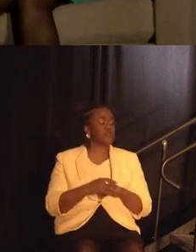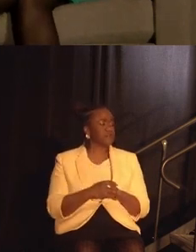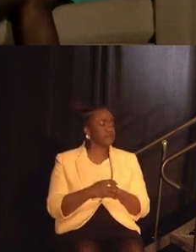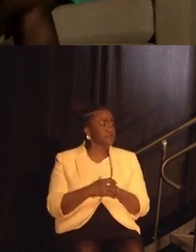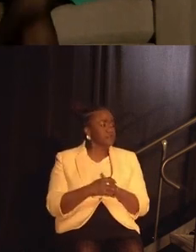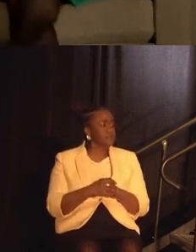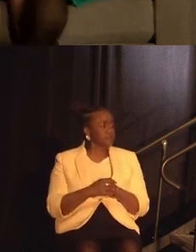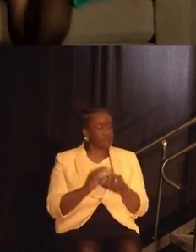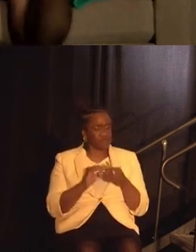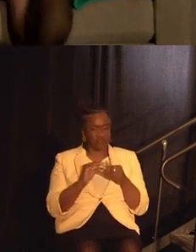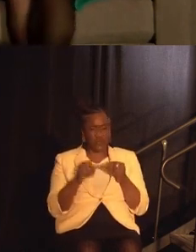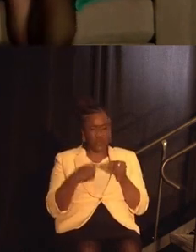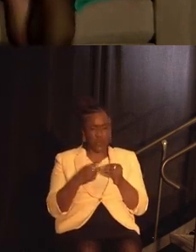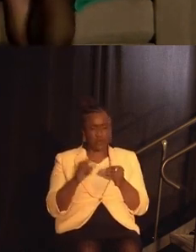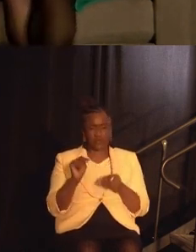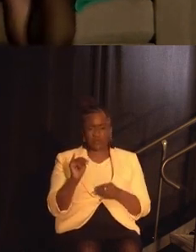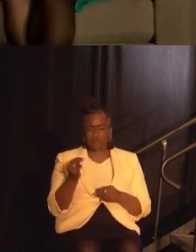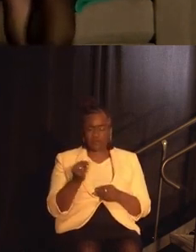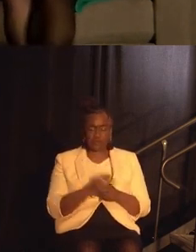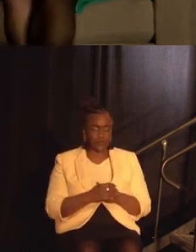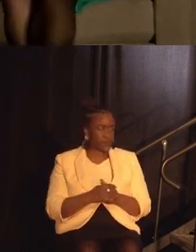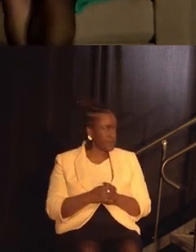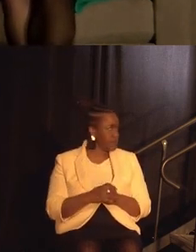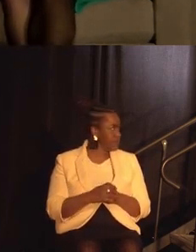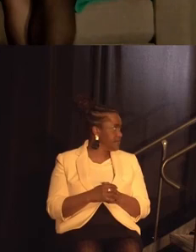Mm. Thank you, Jane.